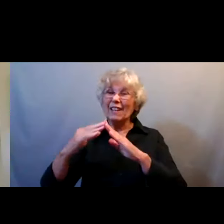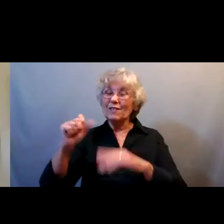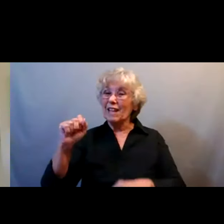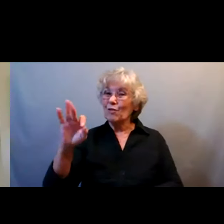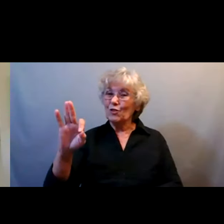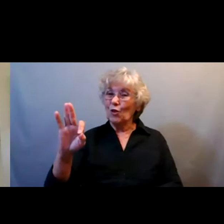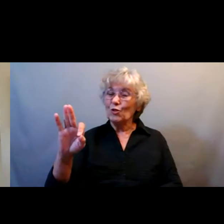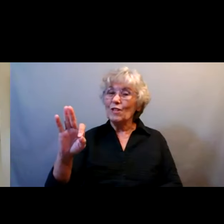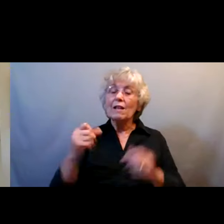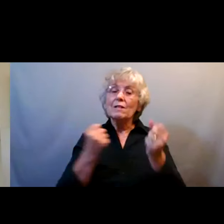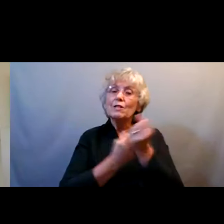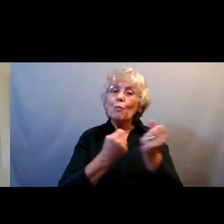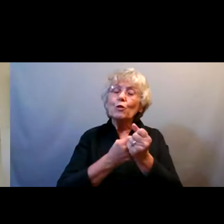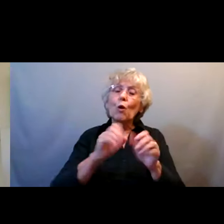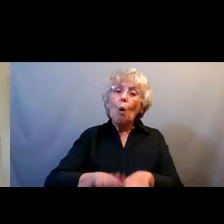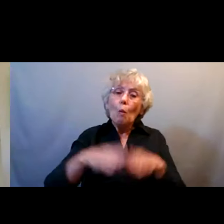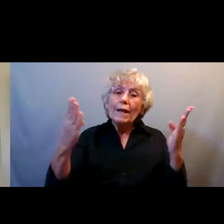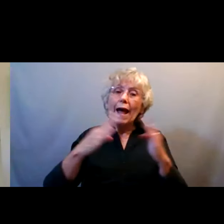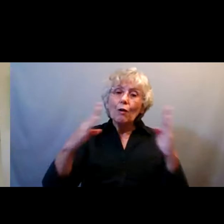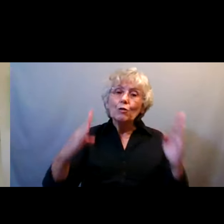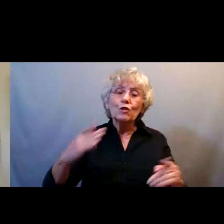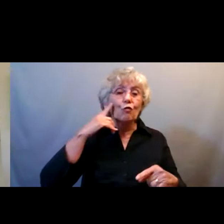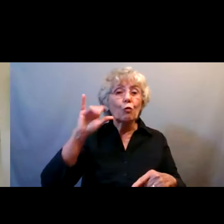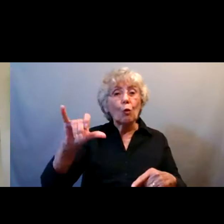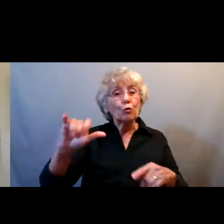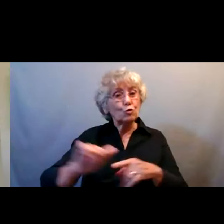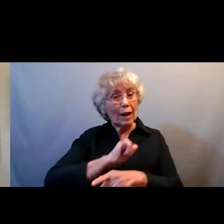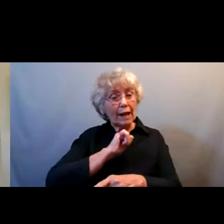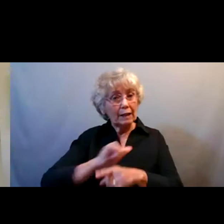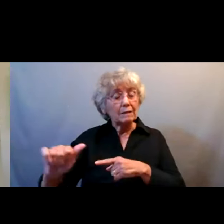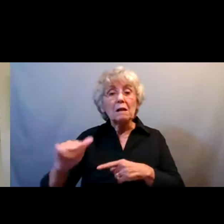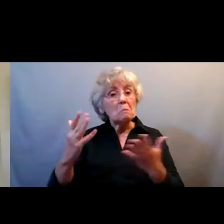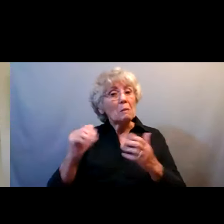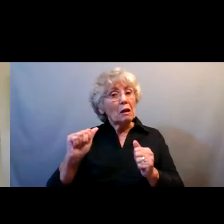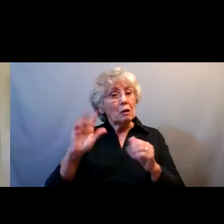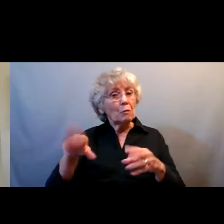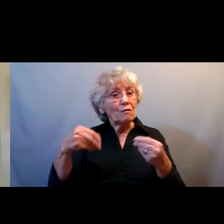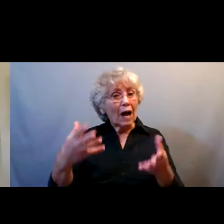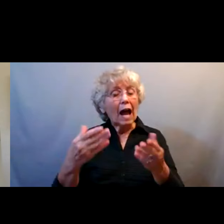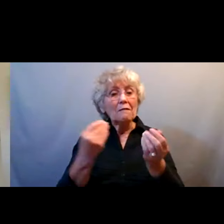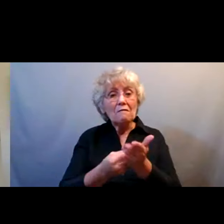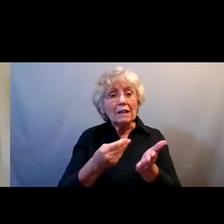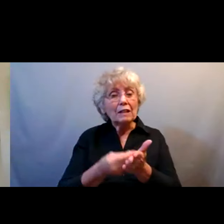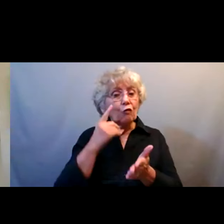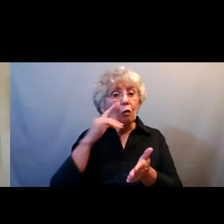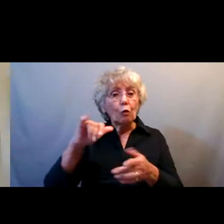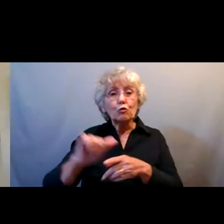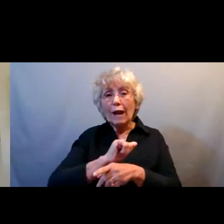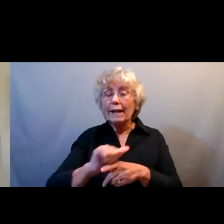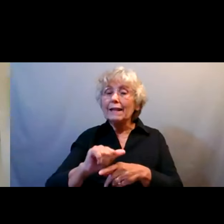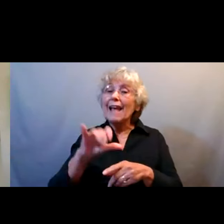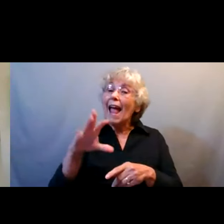funds Open House for those trainings. And so perhaps the state could provide funding for those trainings as well. For the